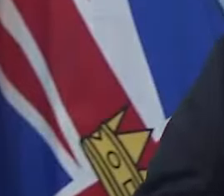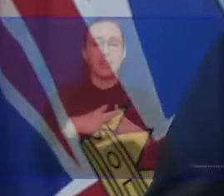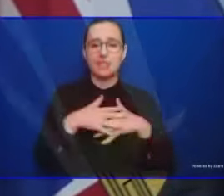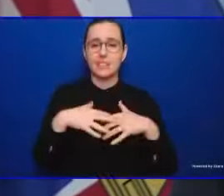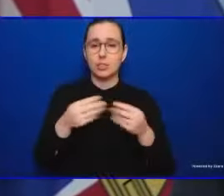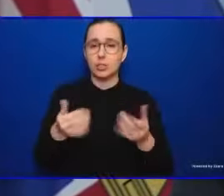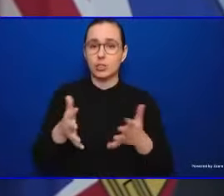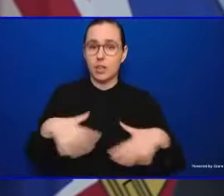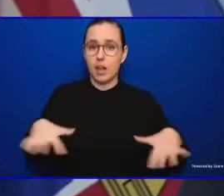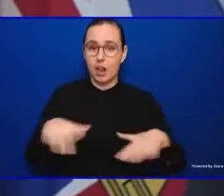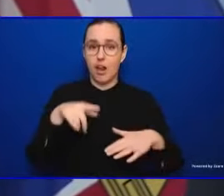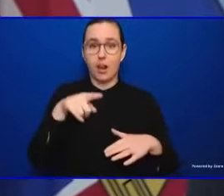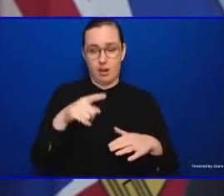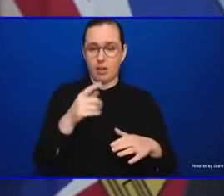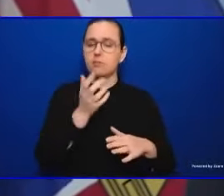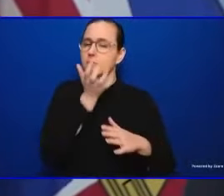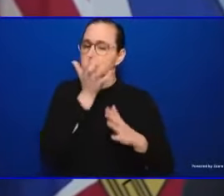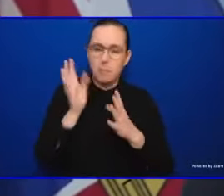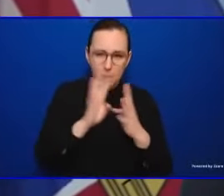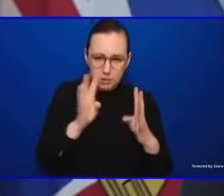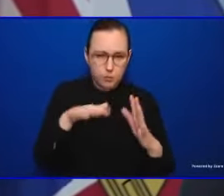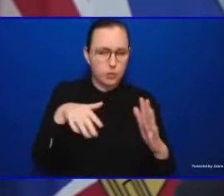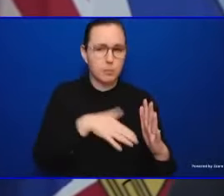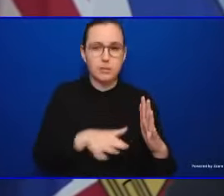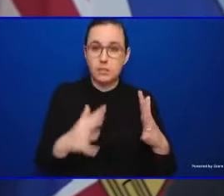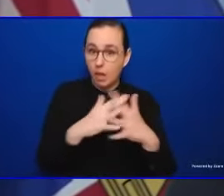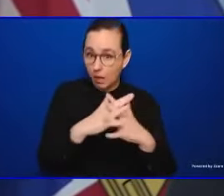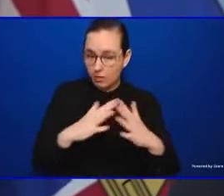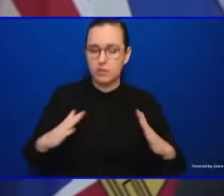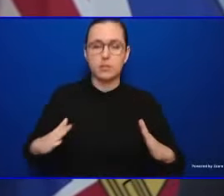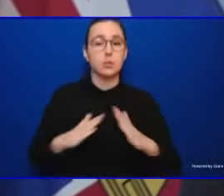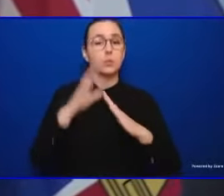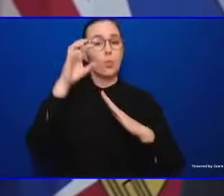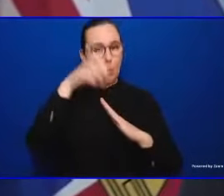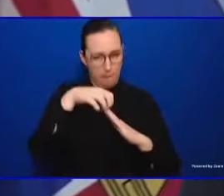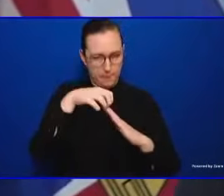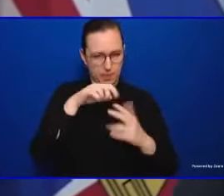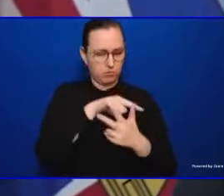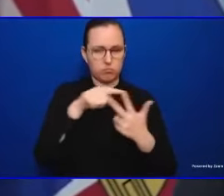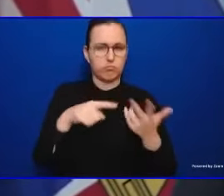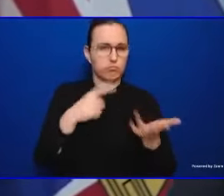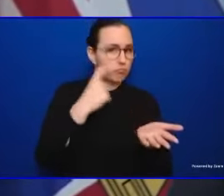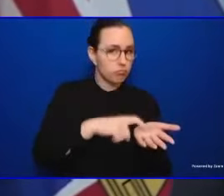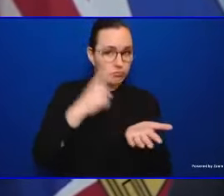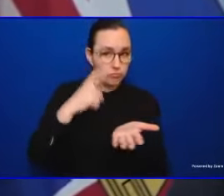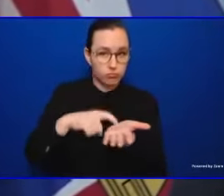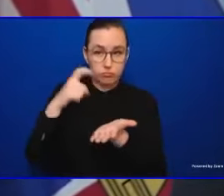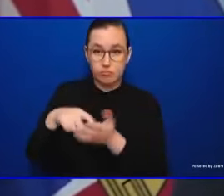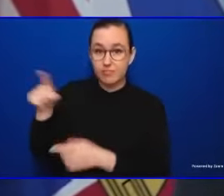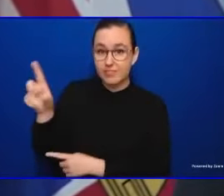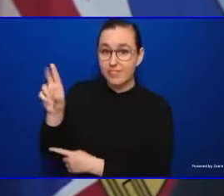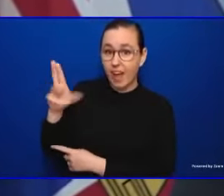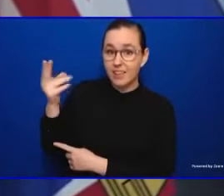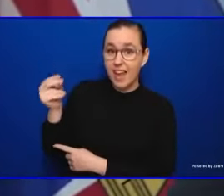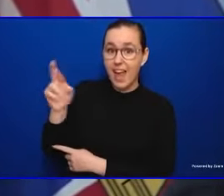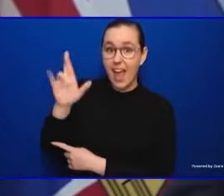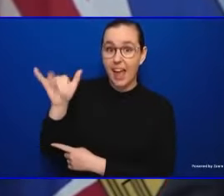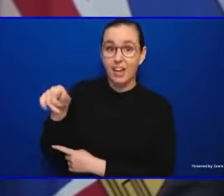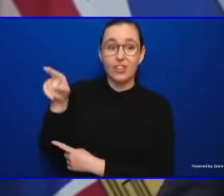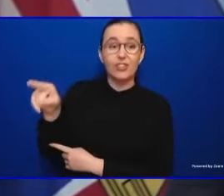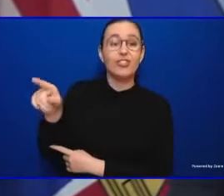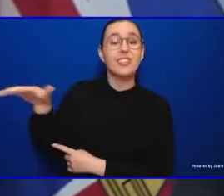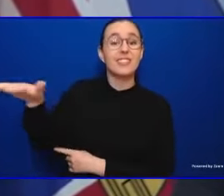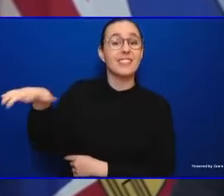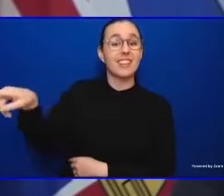Dr. Henry is on the territory of the Lekwungen speaking people, the Songhees, and the Esquimalt First Nations. In today's briefing, Dr. Henry will be speaking